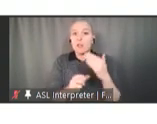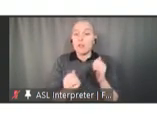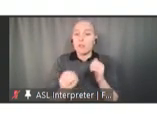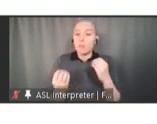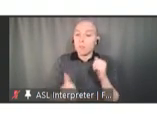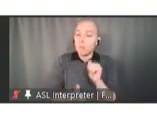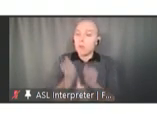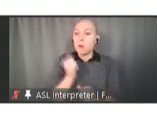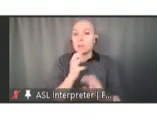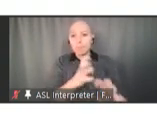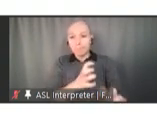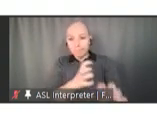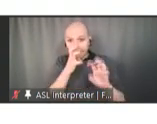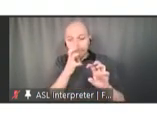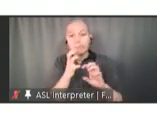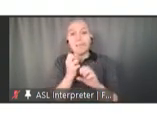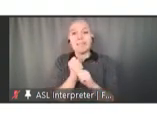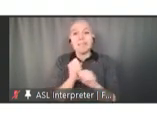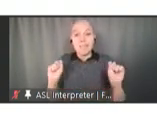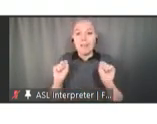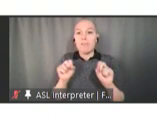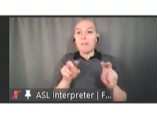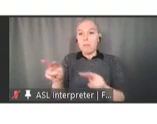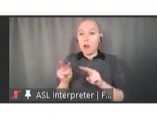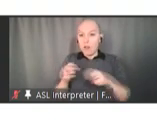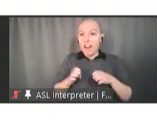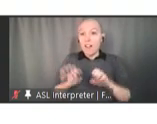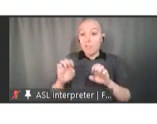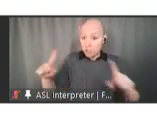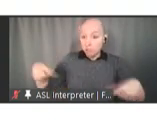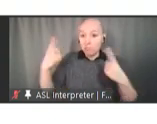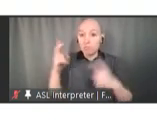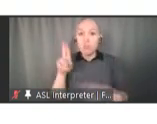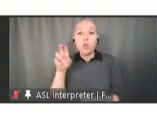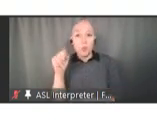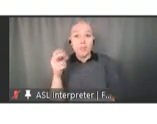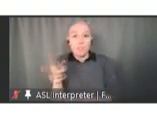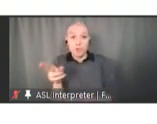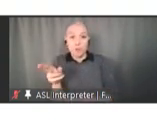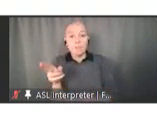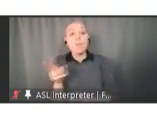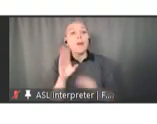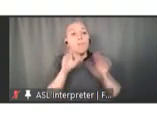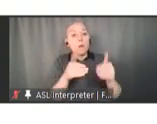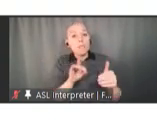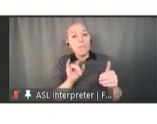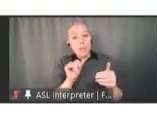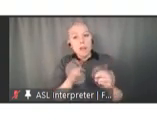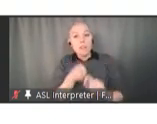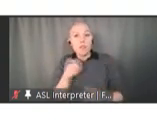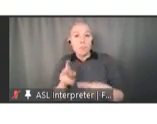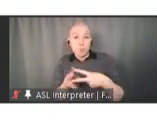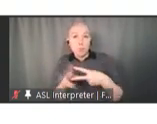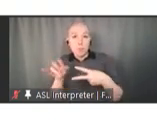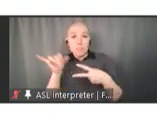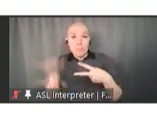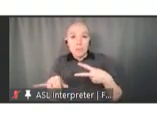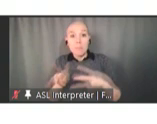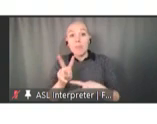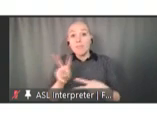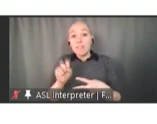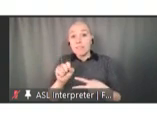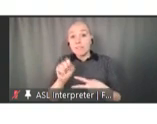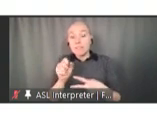in U.S. history. And today I'll focus on data from two complementary systems, VAERS and VSAFE. I'll also touch